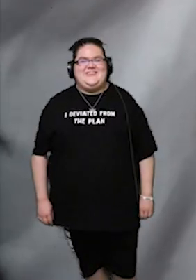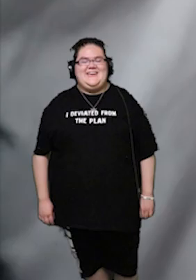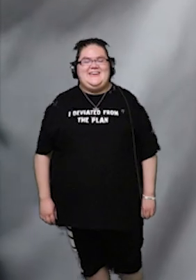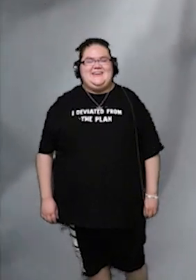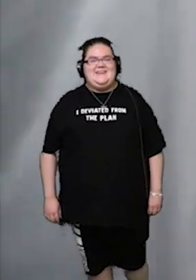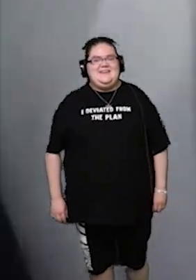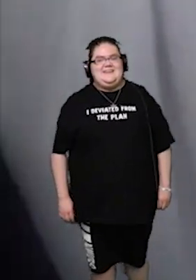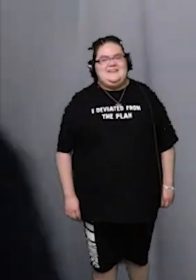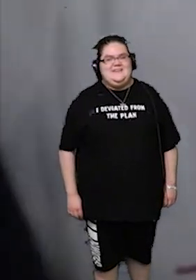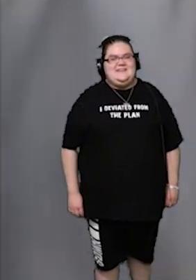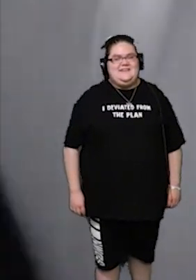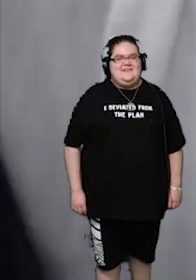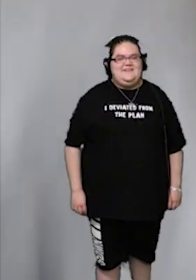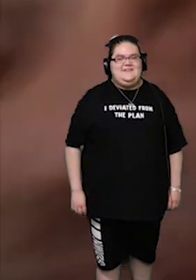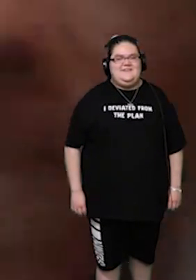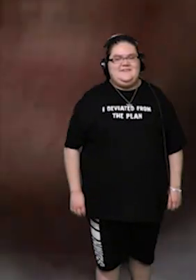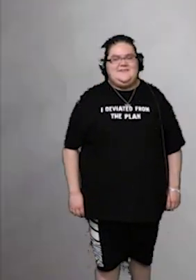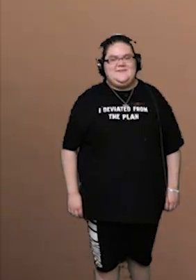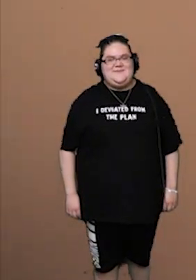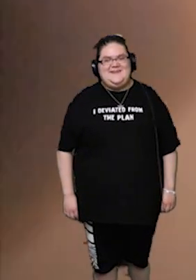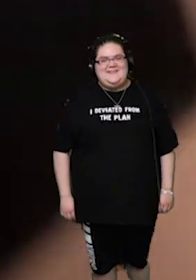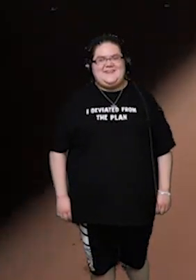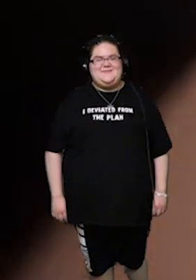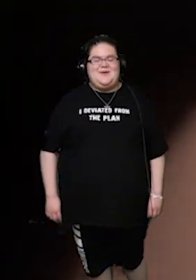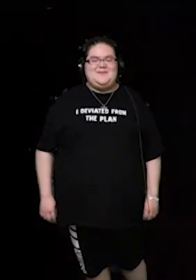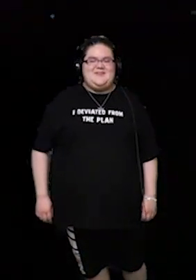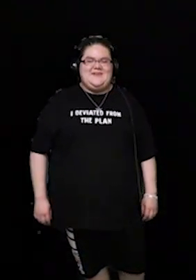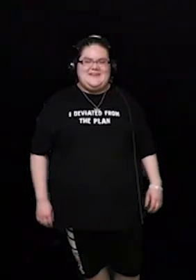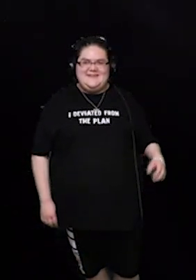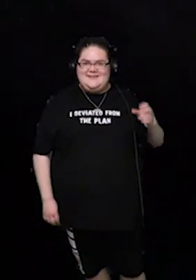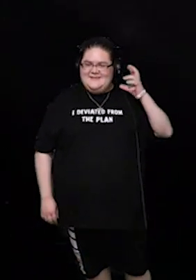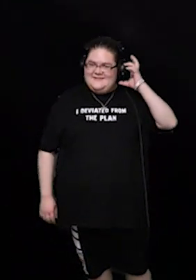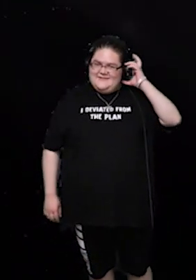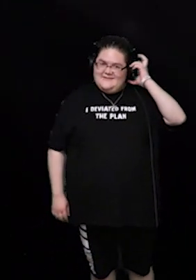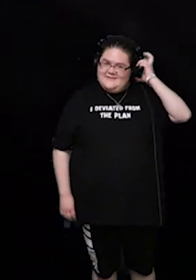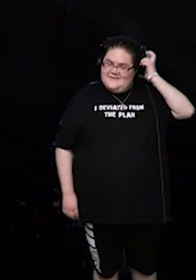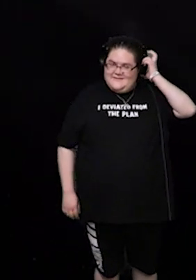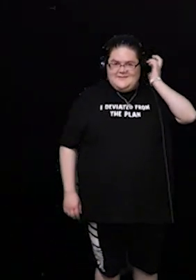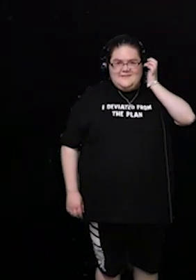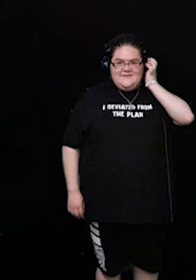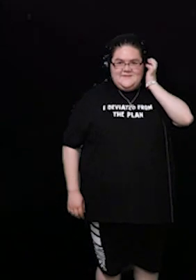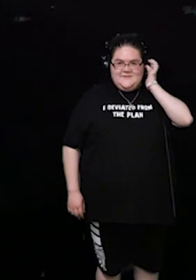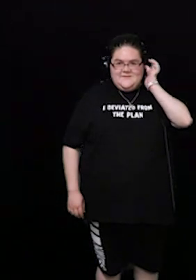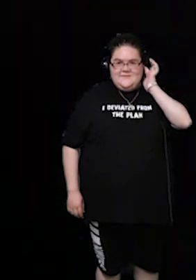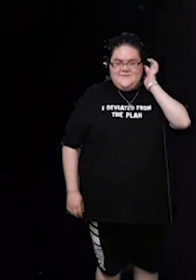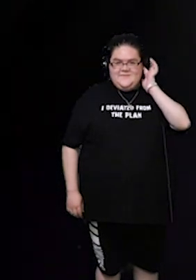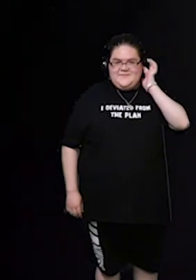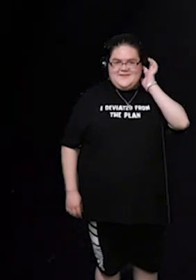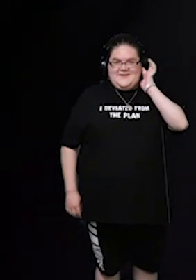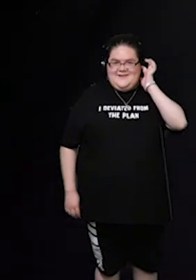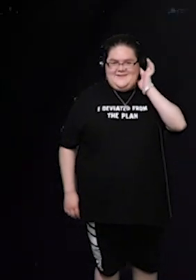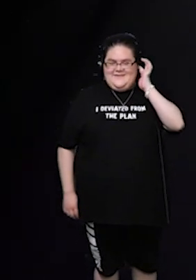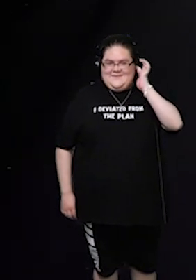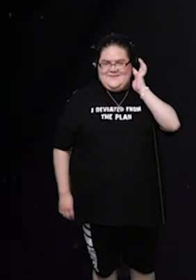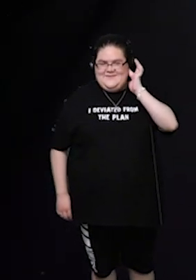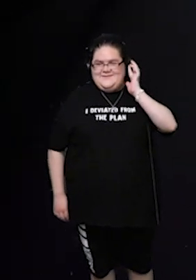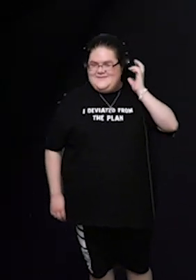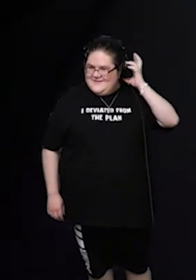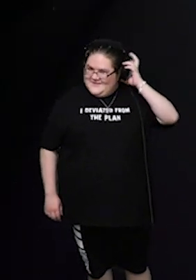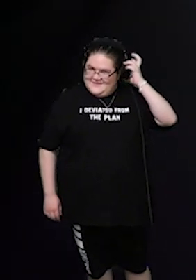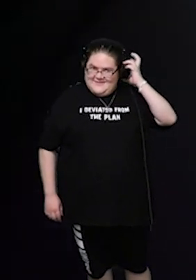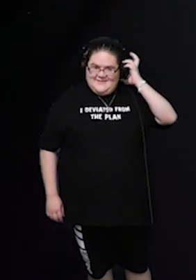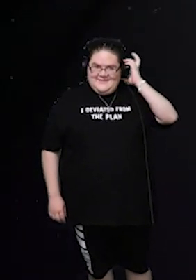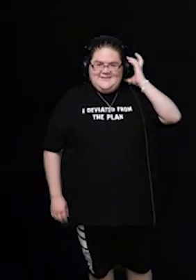Oh, shit. Do I want to live like this? Not really. But you're going to probably do it. I can't do it. Oh. I'm too